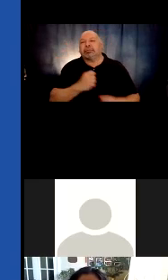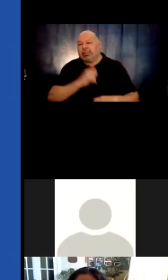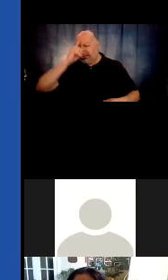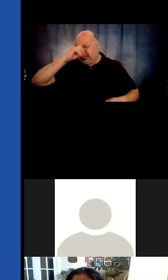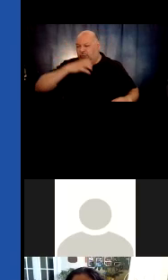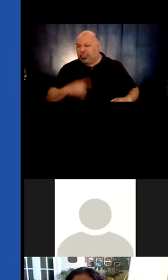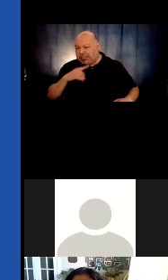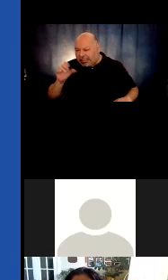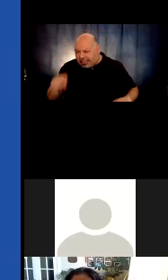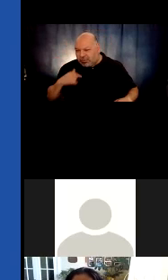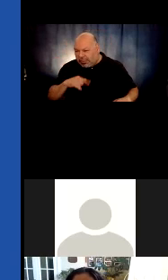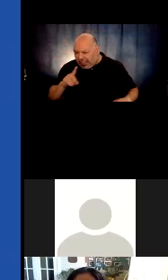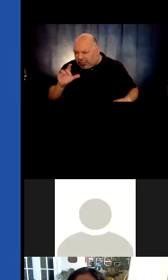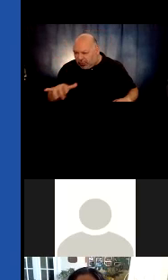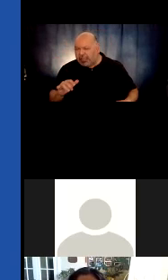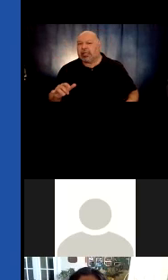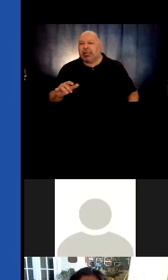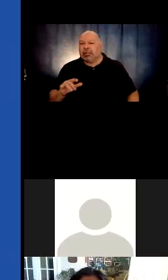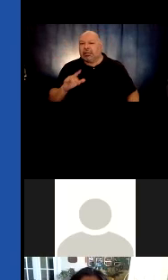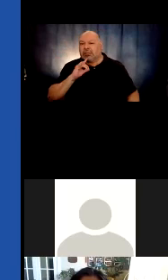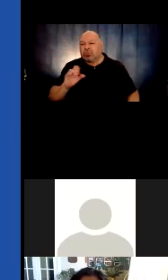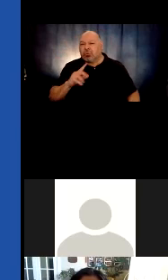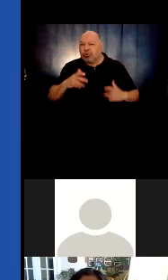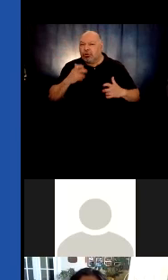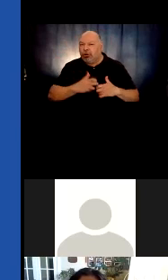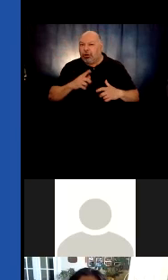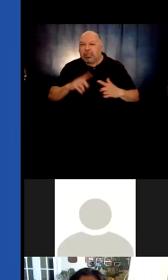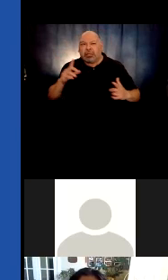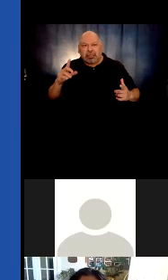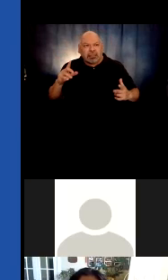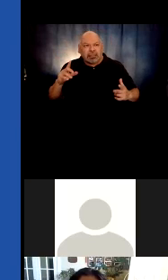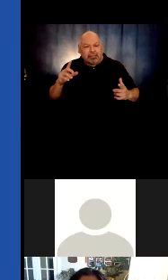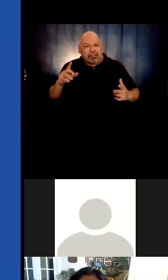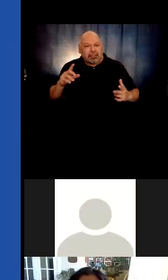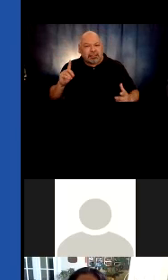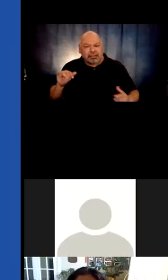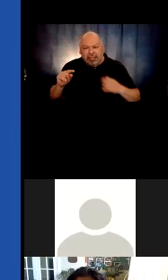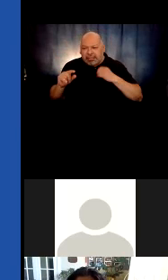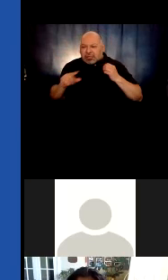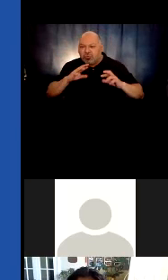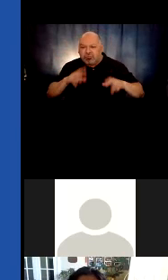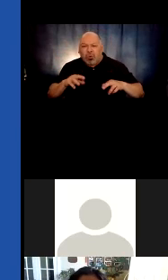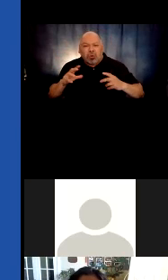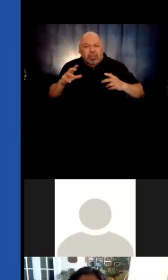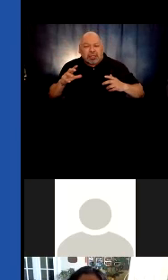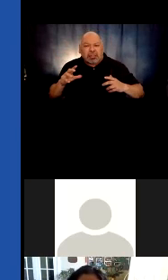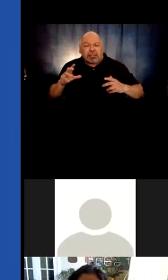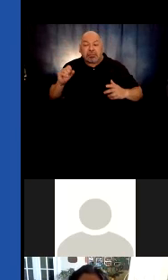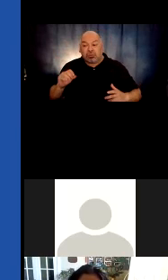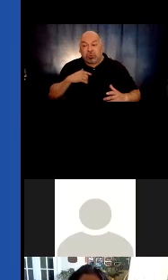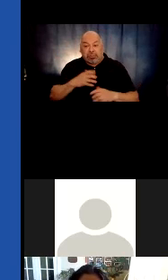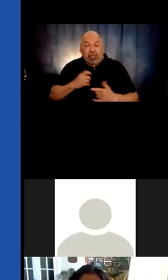say, yes, we can do that. Unfortunately, it's very hard to get data due to reporting lags, get